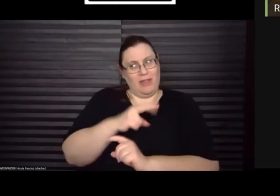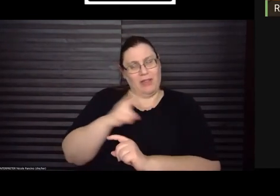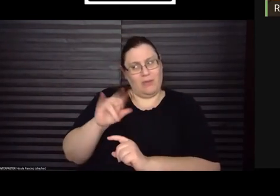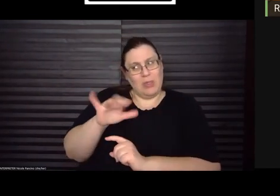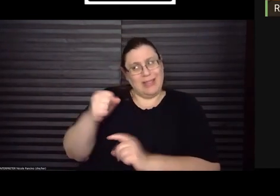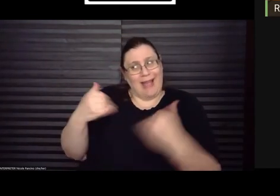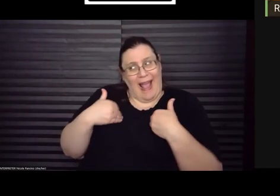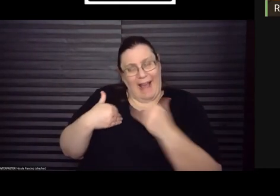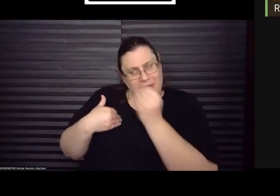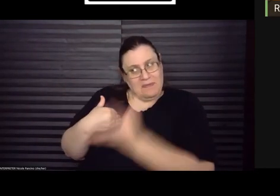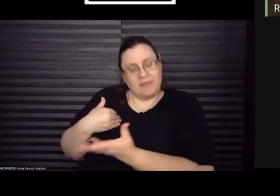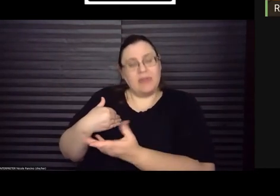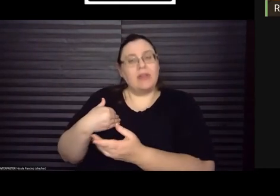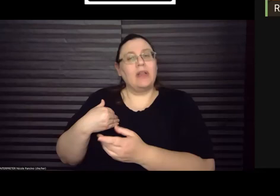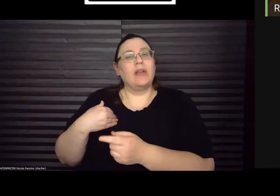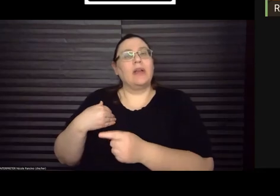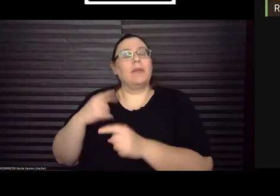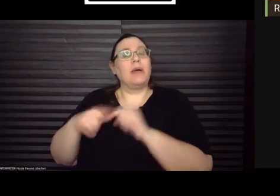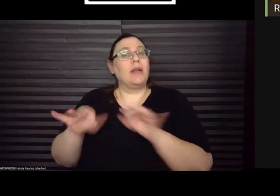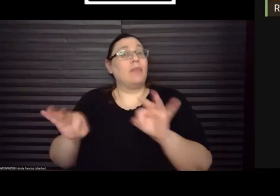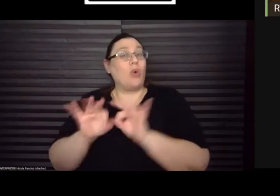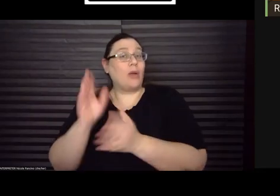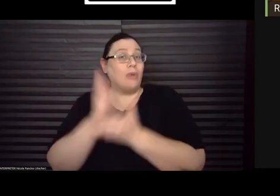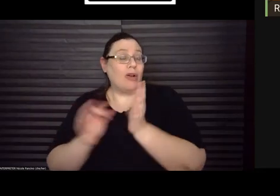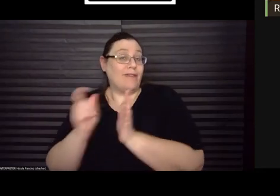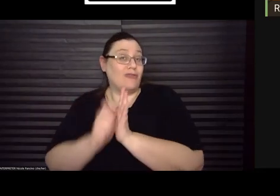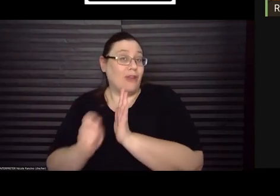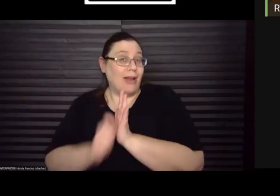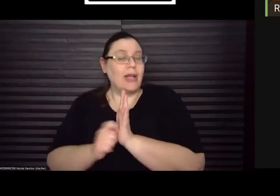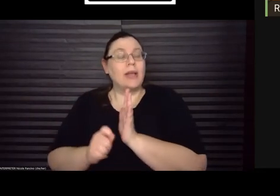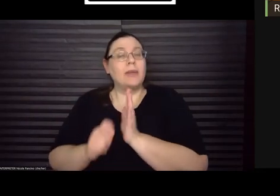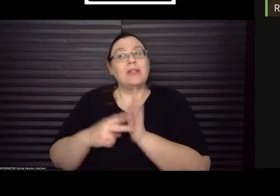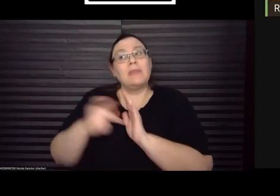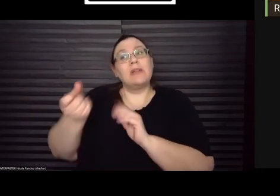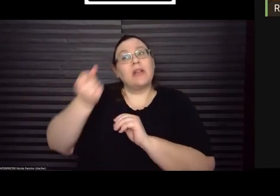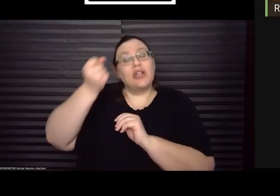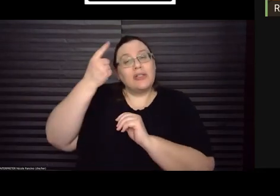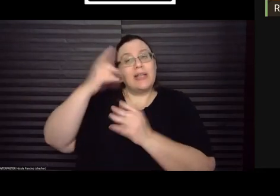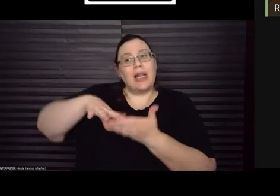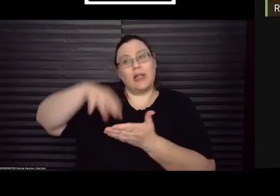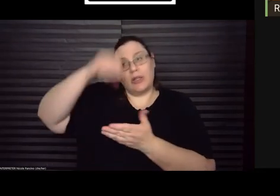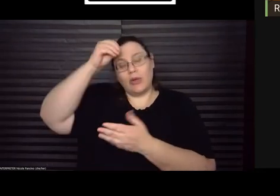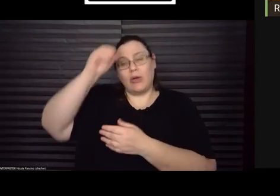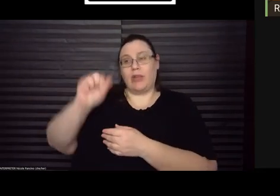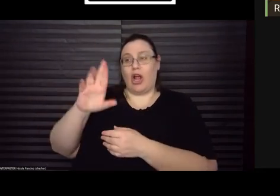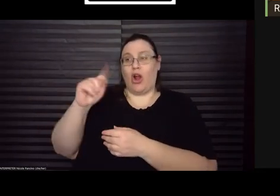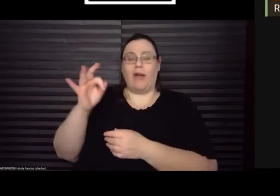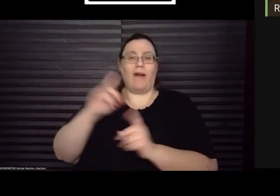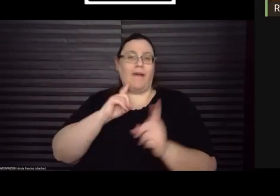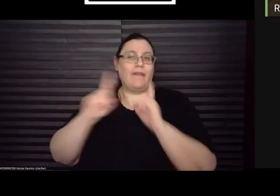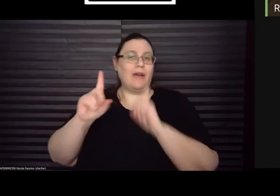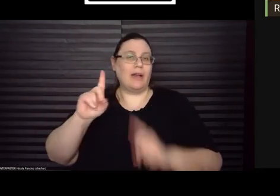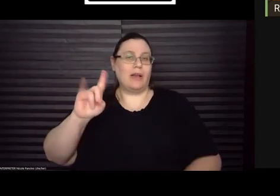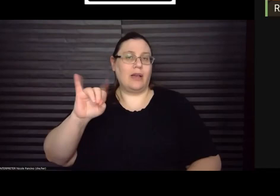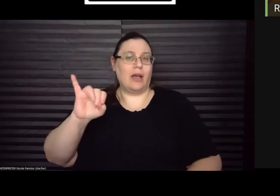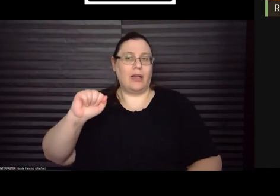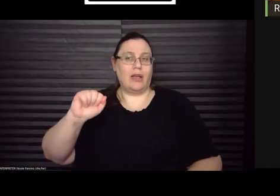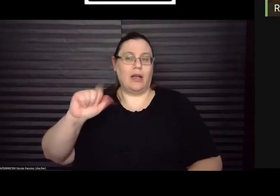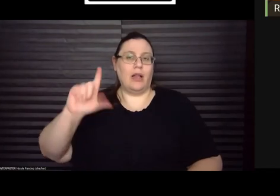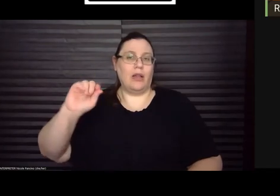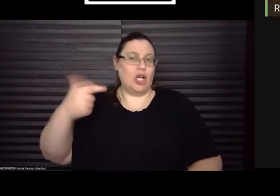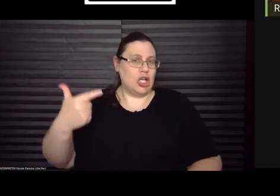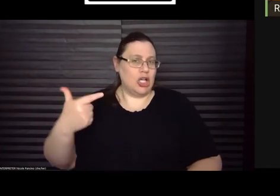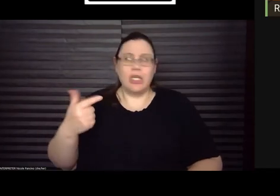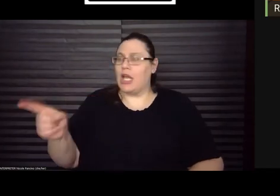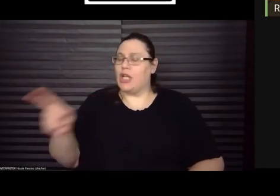voices. Yeah. A vital aspect of writing is understanding and learning the art of dialogue. Mm-hmm. And